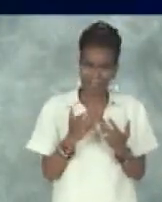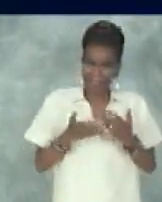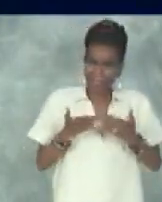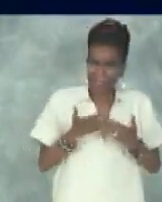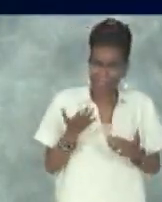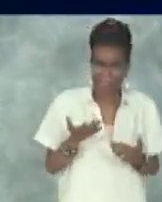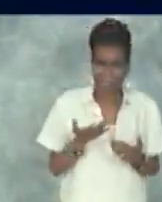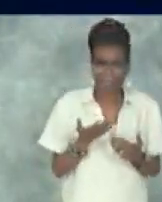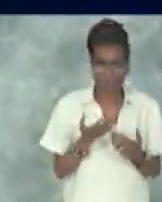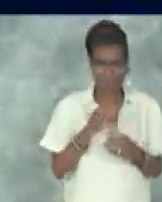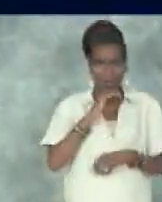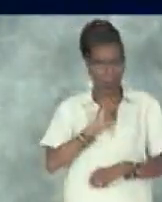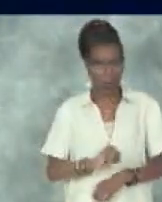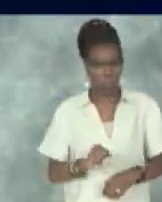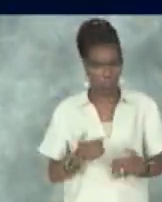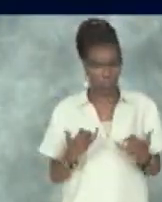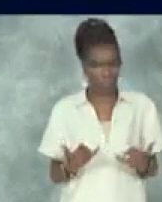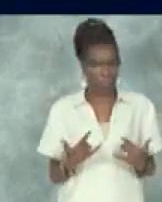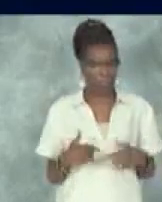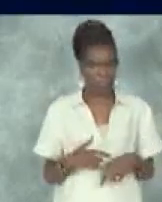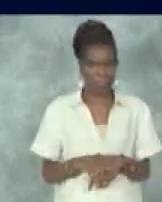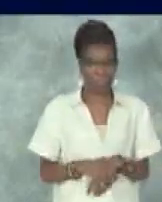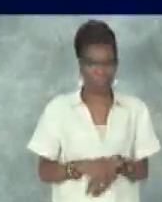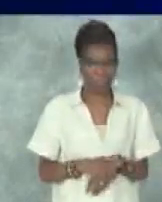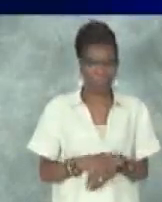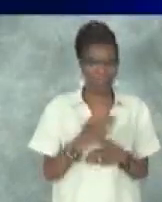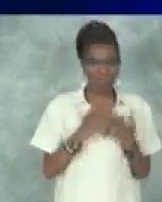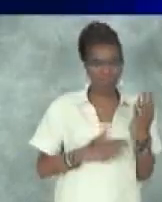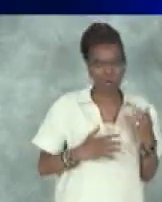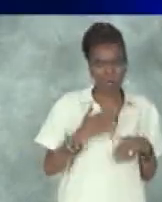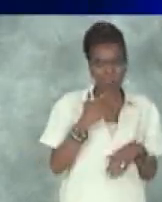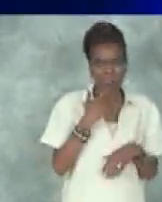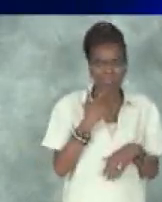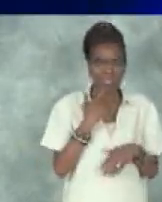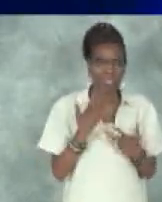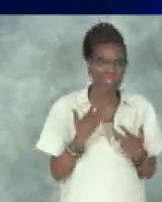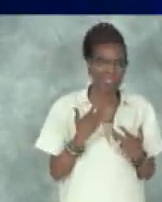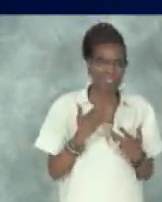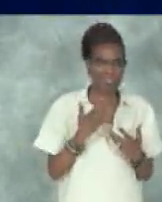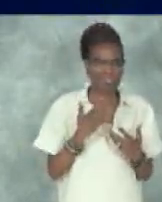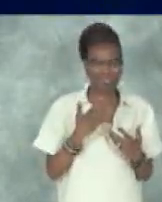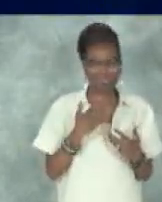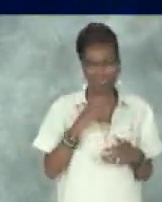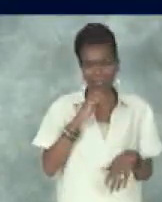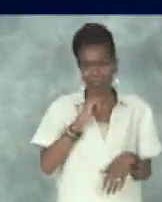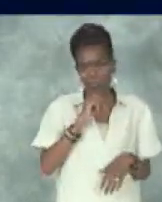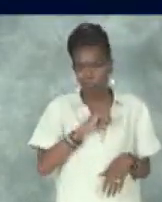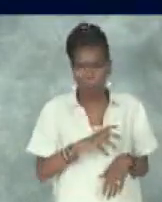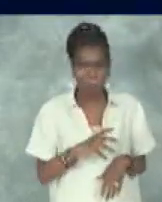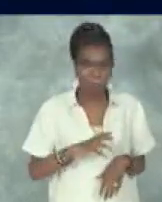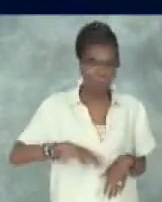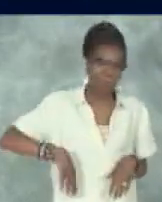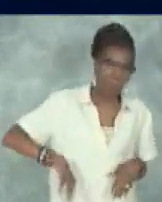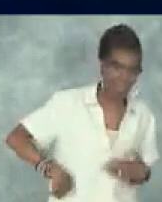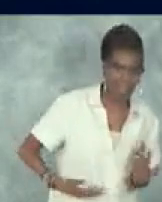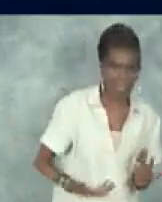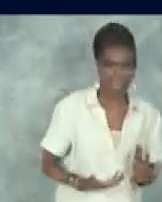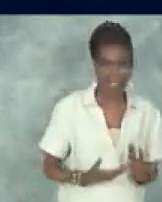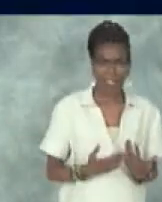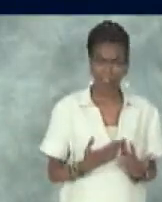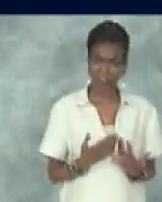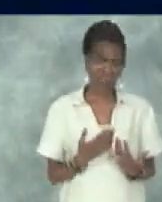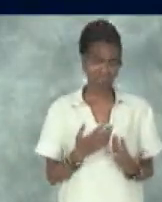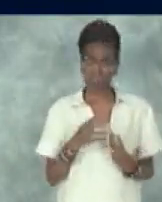fast. Parts of me says, it's too late. I'm too old. I want to quit. But there's something in me that says, no, you're going to make